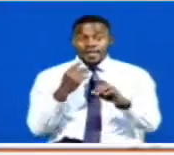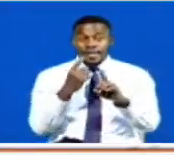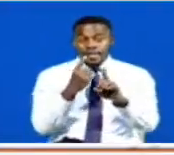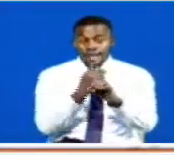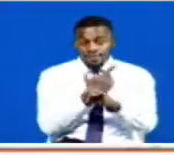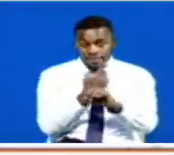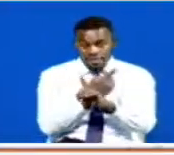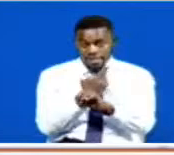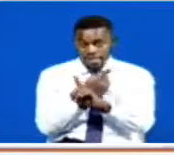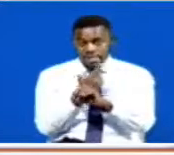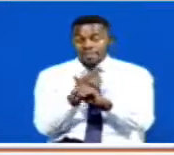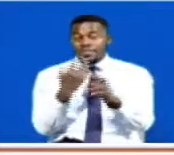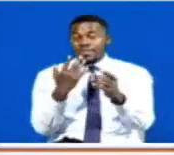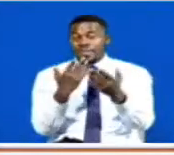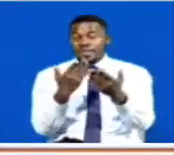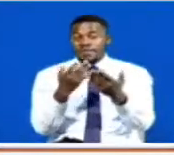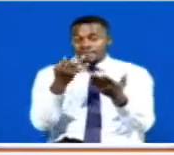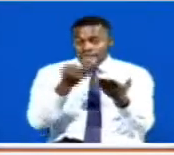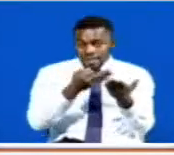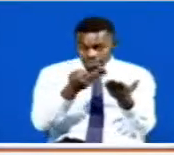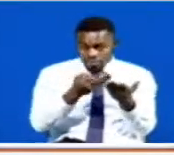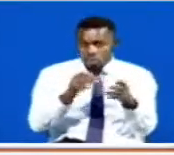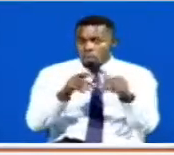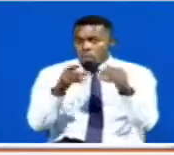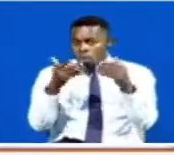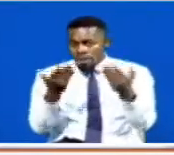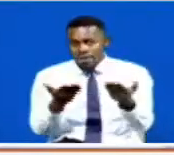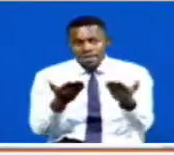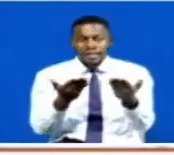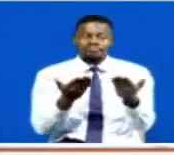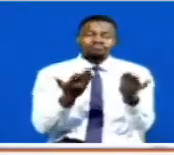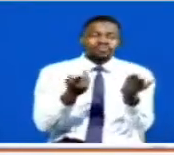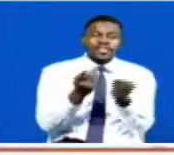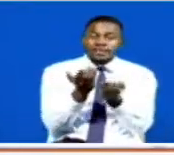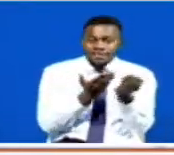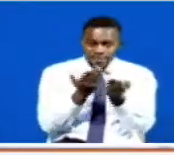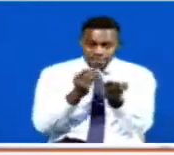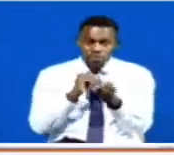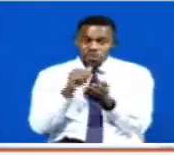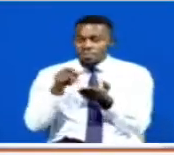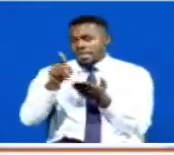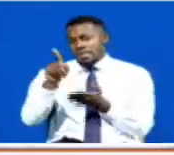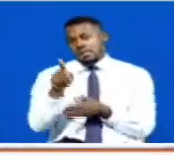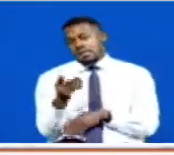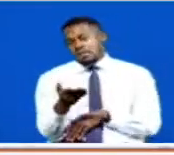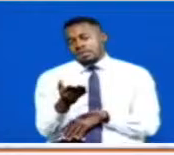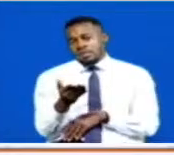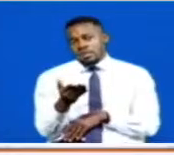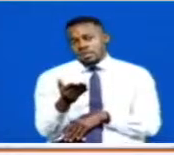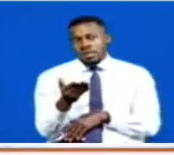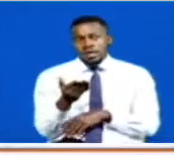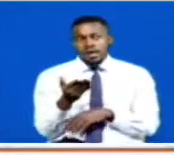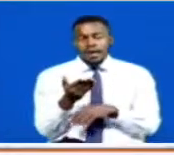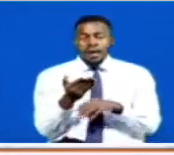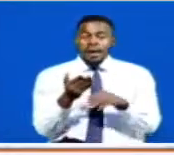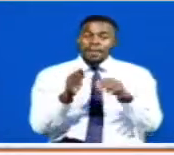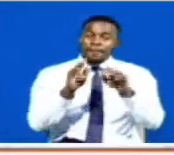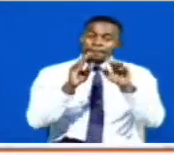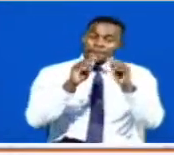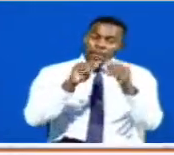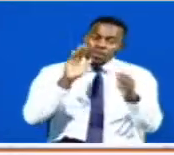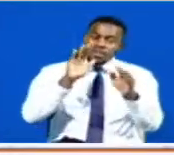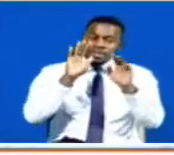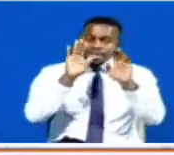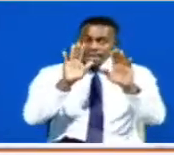have not been paid. The hospital welfare is here, but whenever an issue arises, the main thing